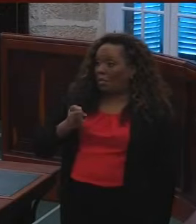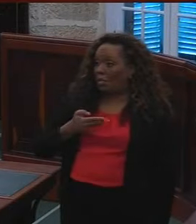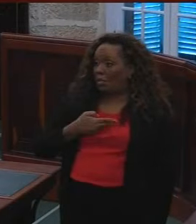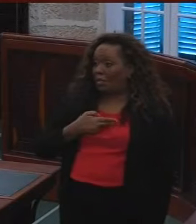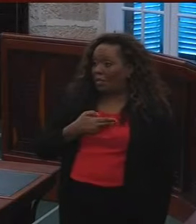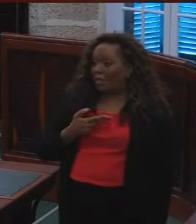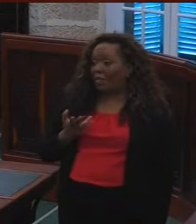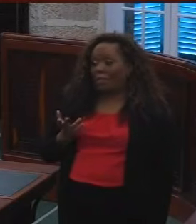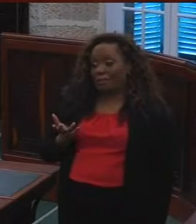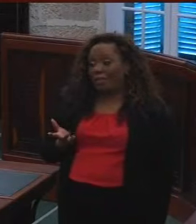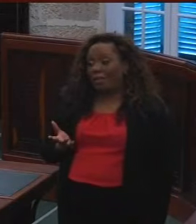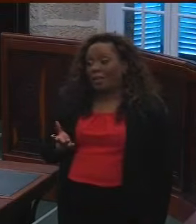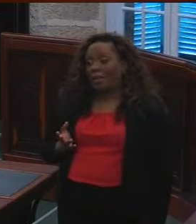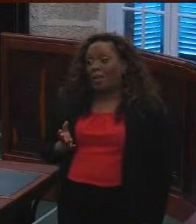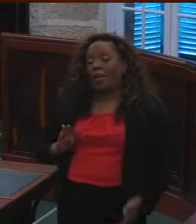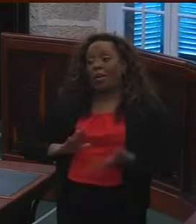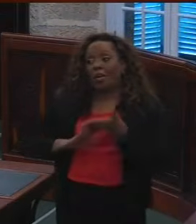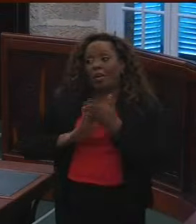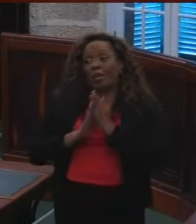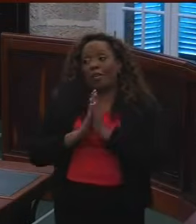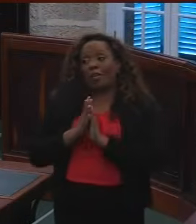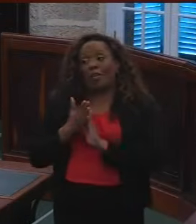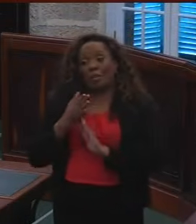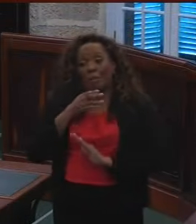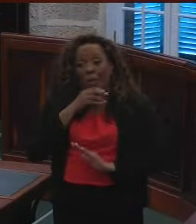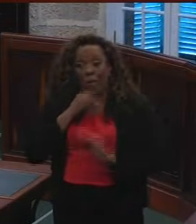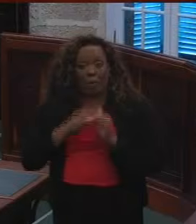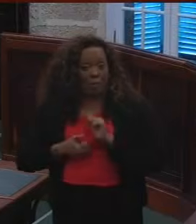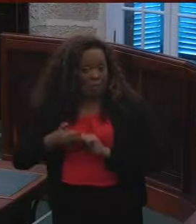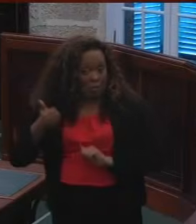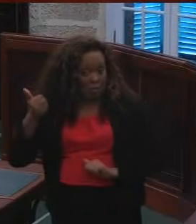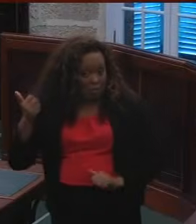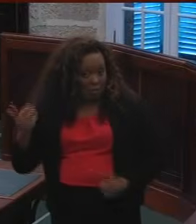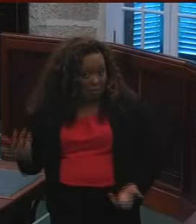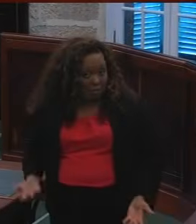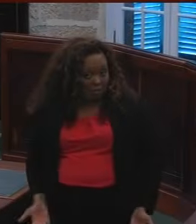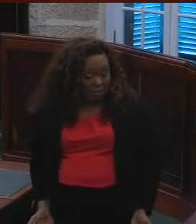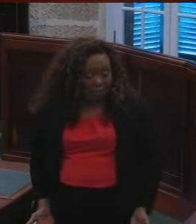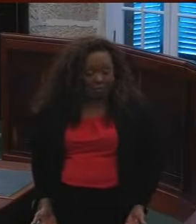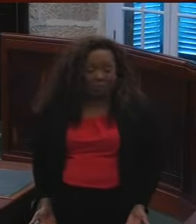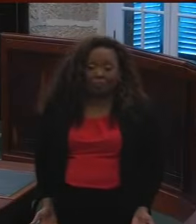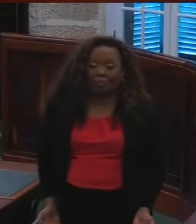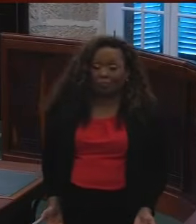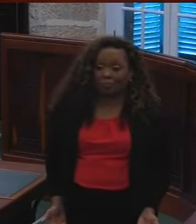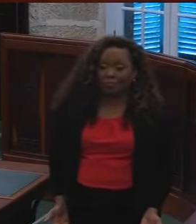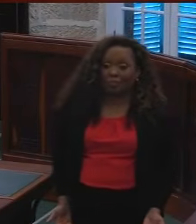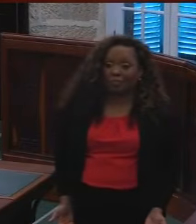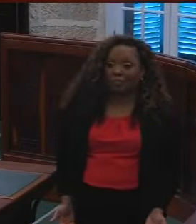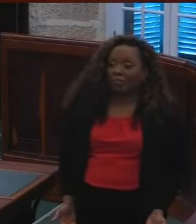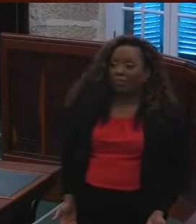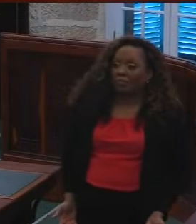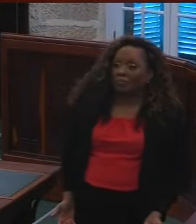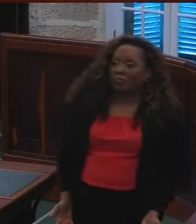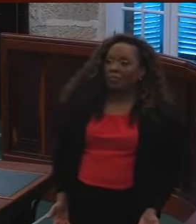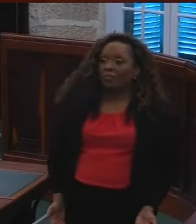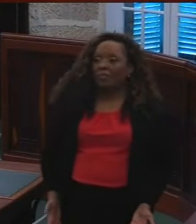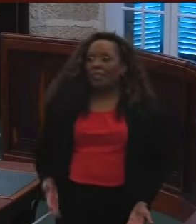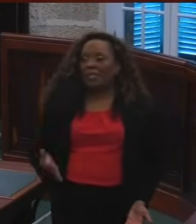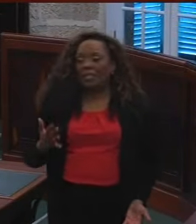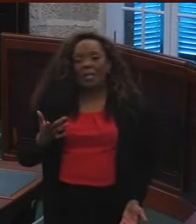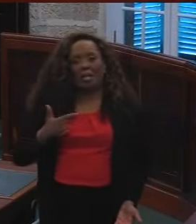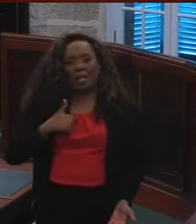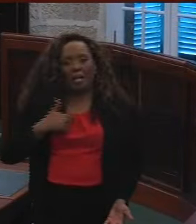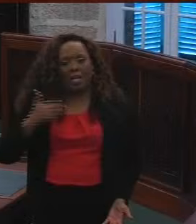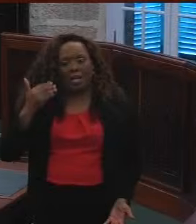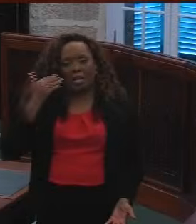other side than we are to the former side, Mr. Speaker, sir. So we also, if you don't want to do it for them, and I know this Parliament has